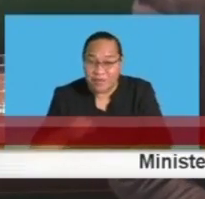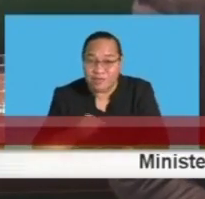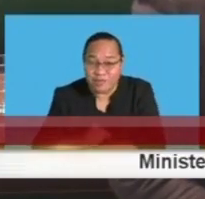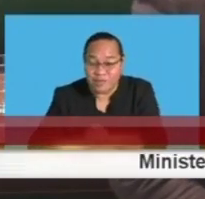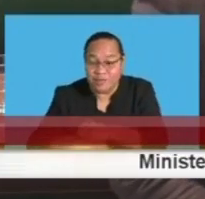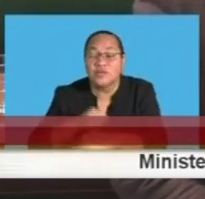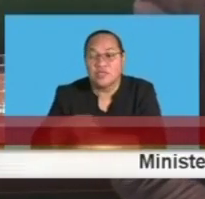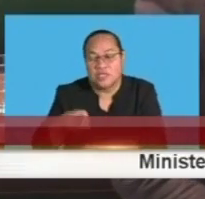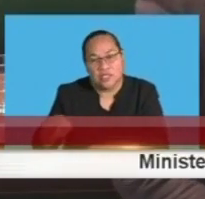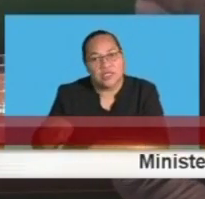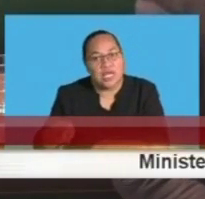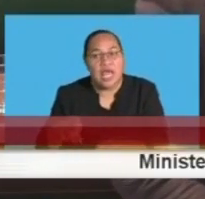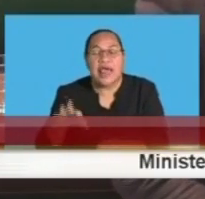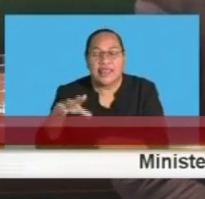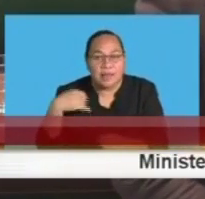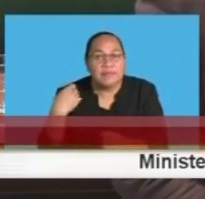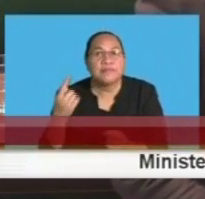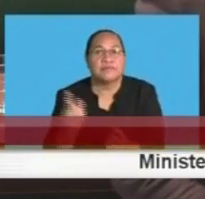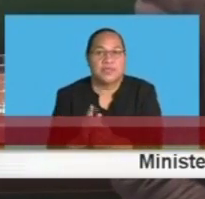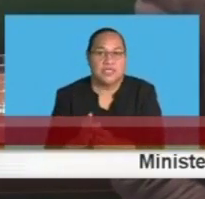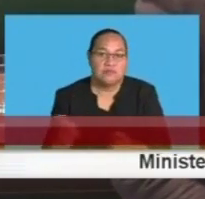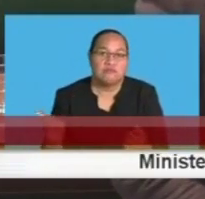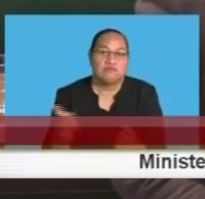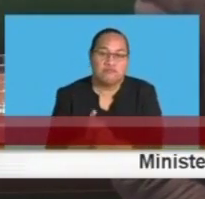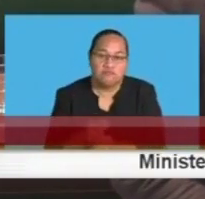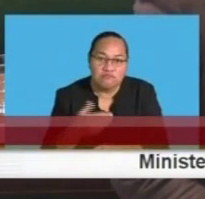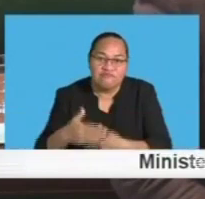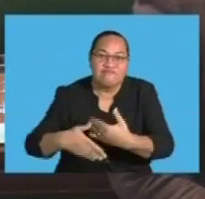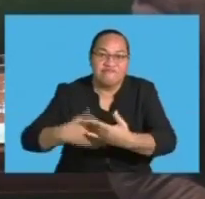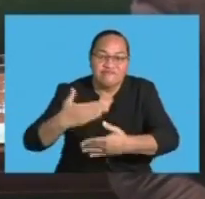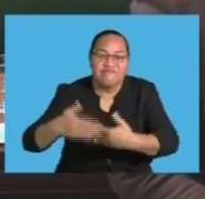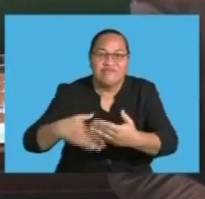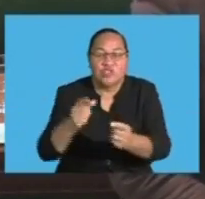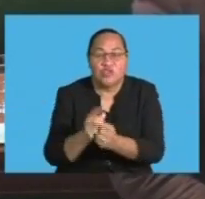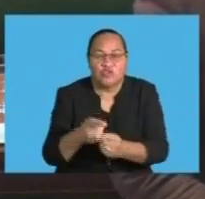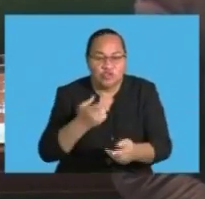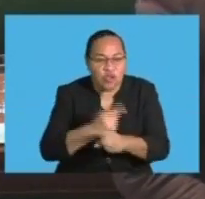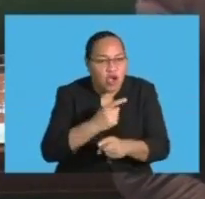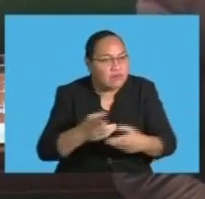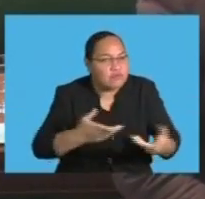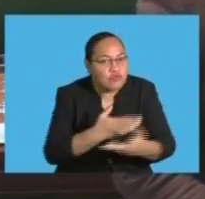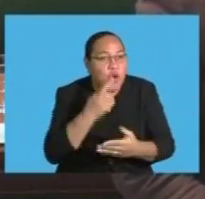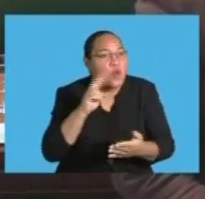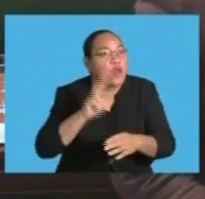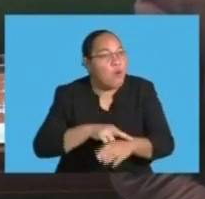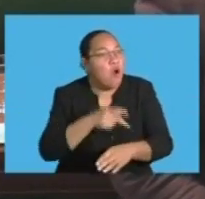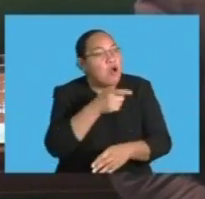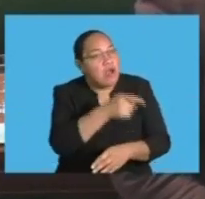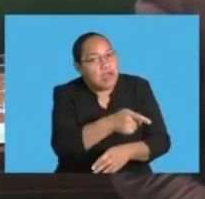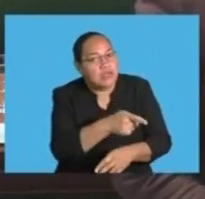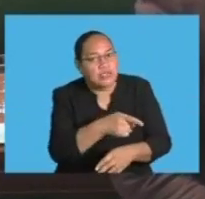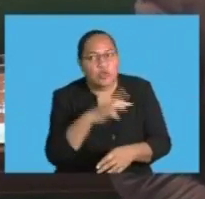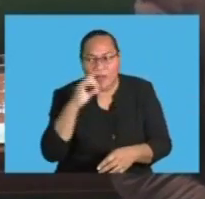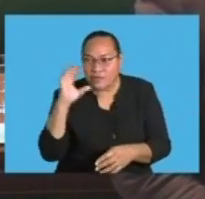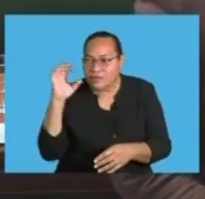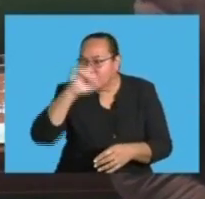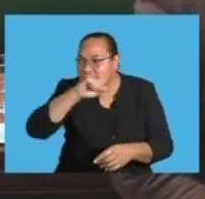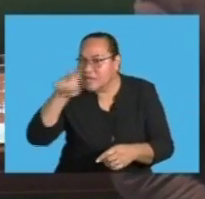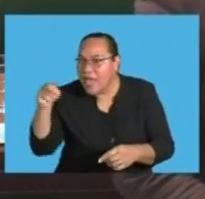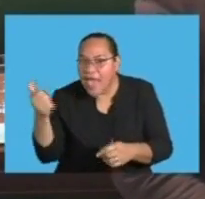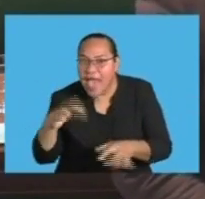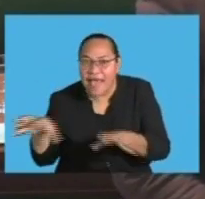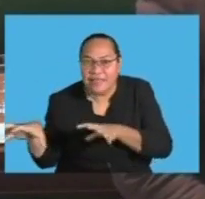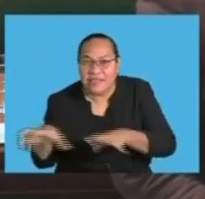the committee meets regularly to discuss crime-free programs, reports to police force any suspected